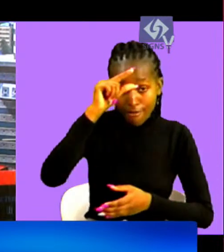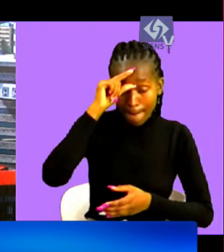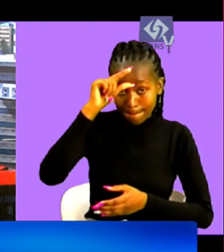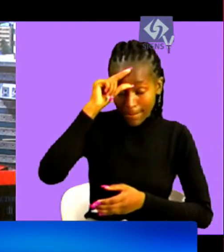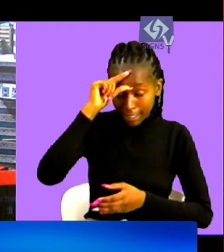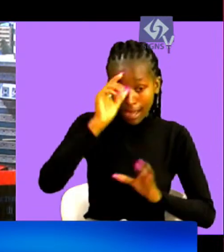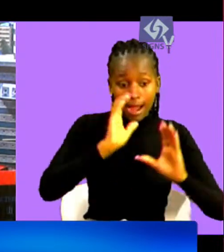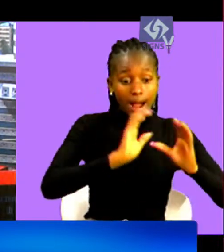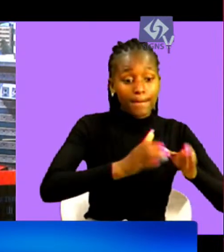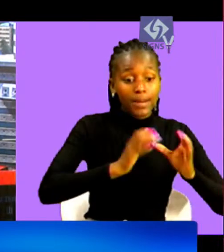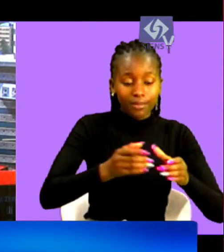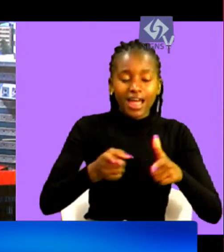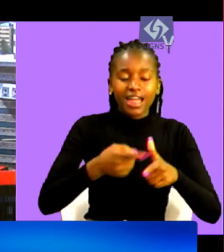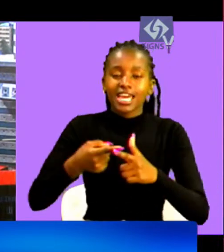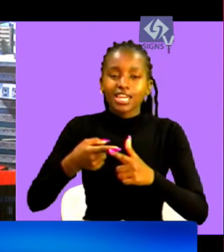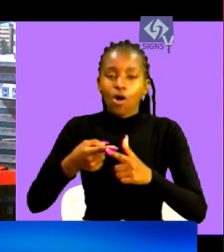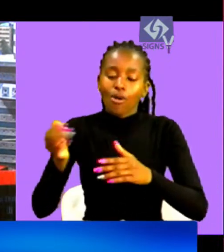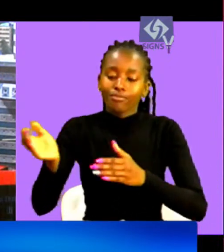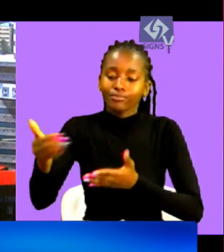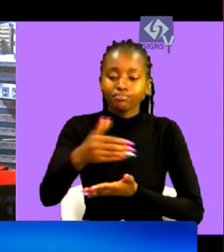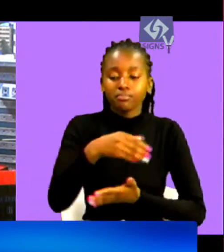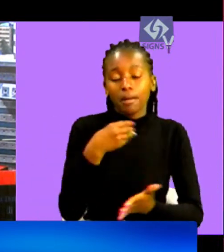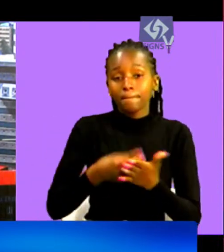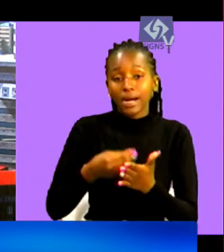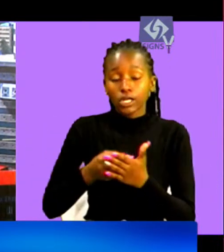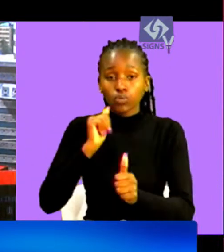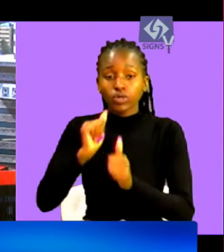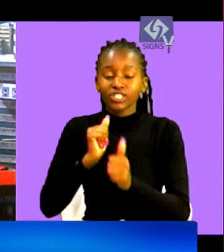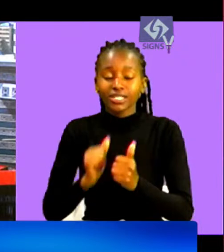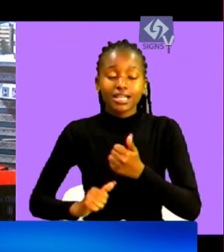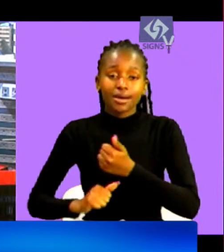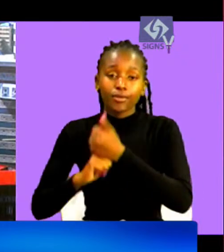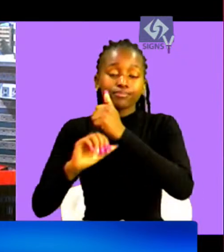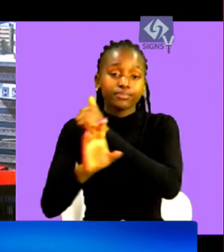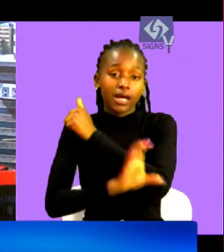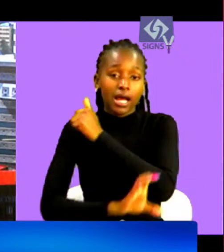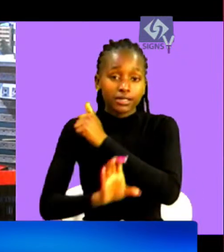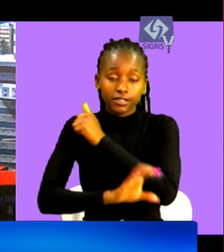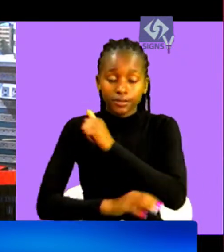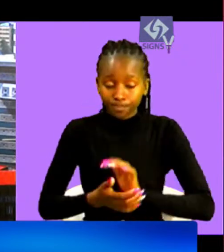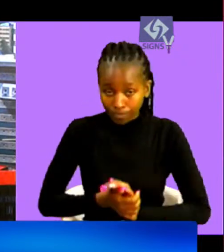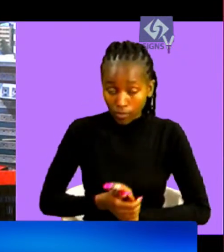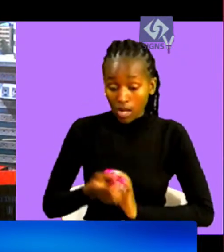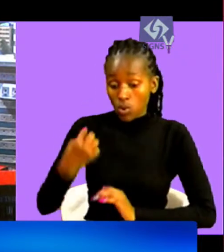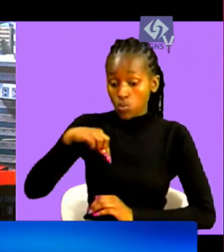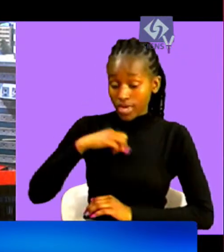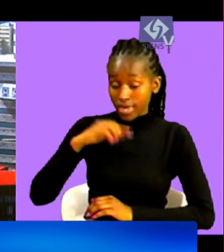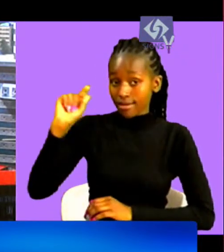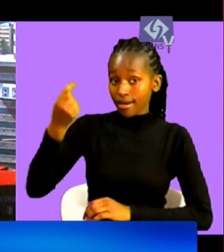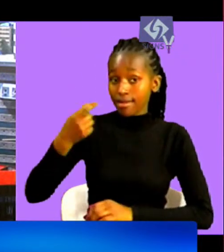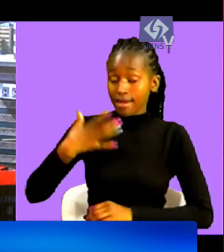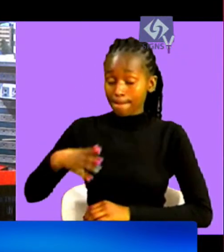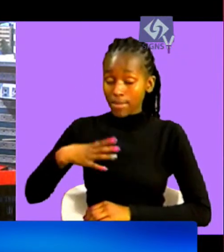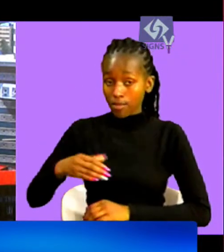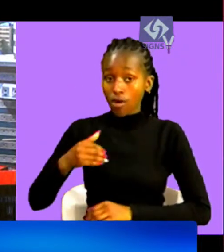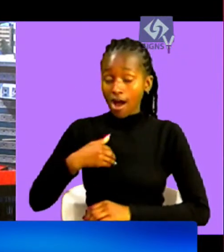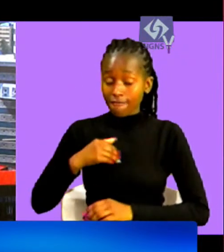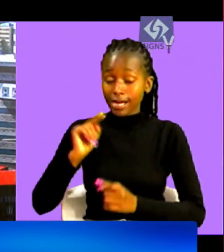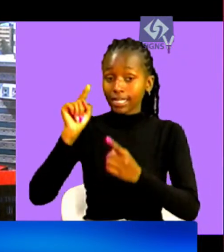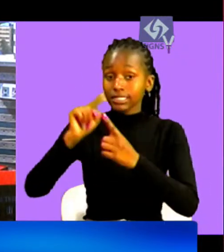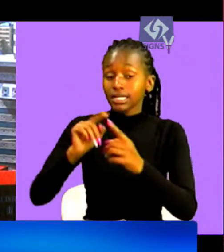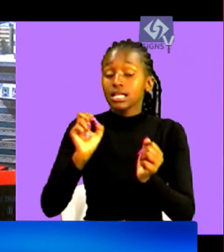annual financial support. The public has until the 11th of December to provide feedback on the